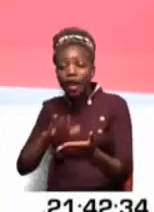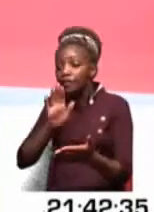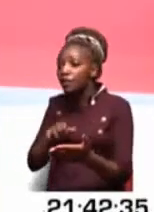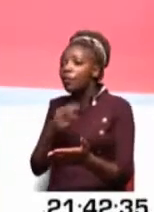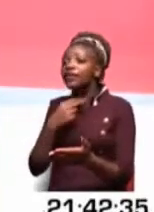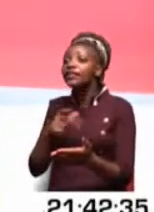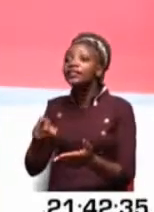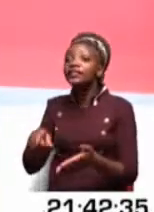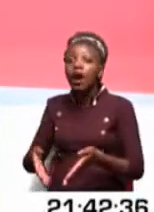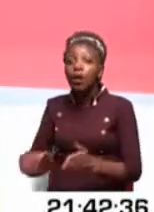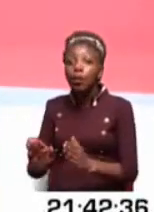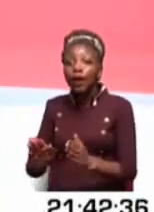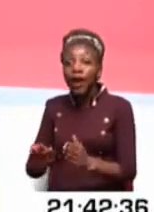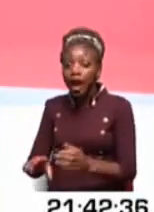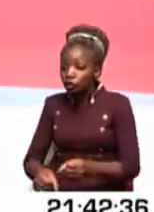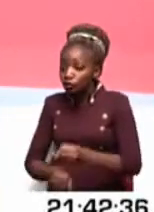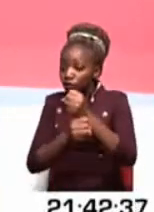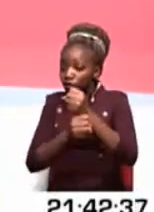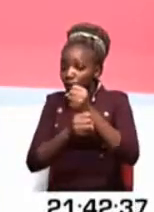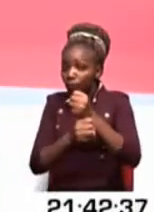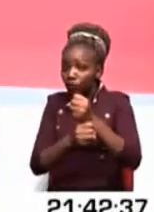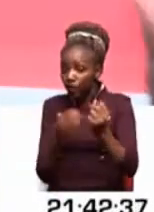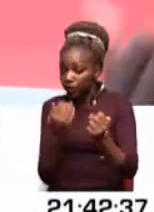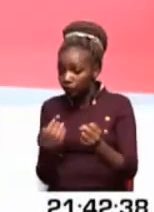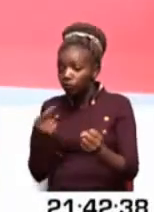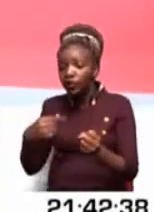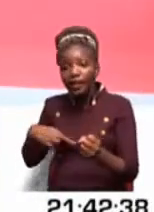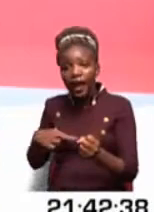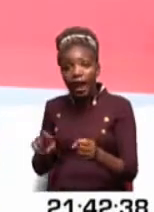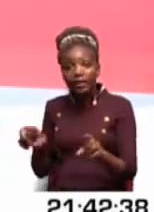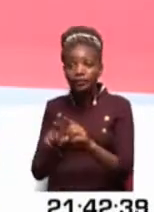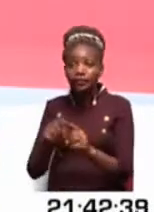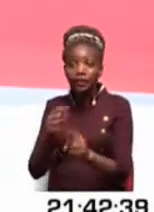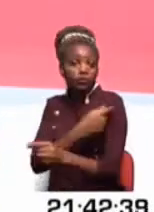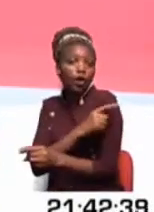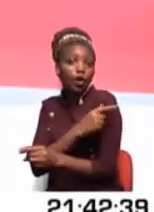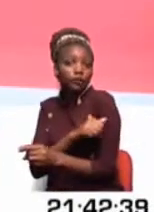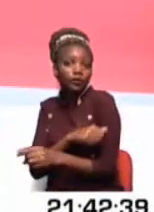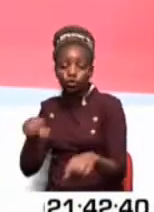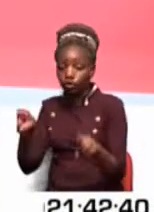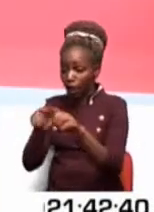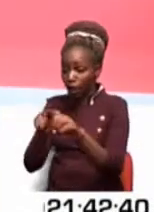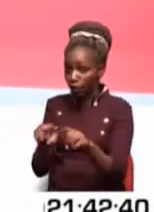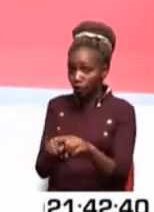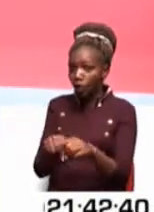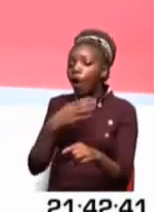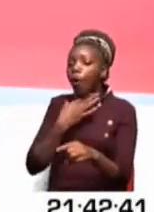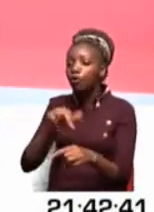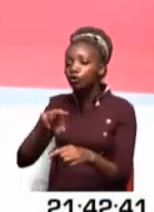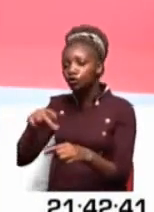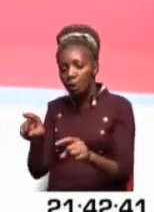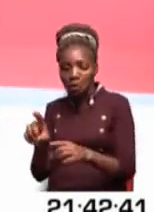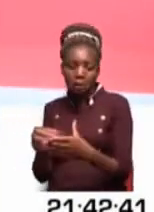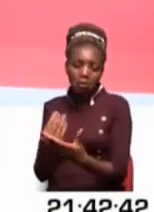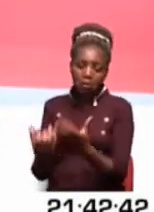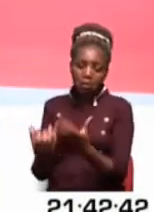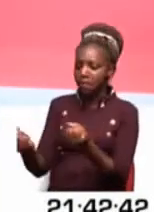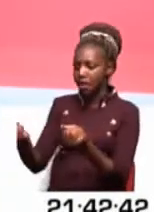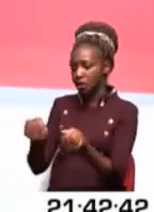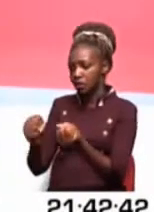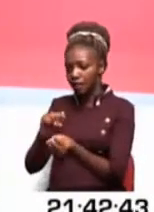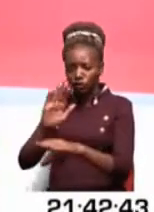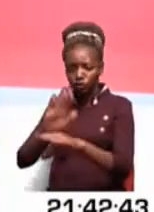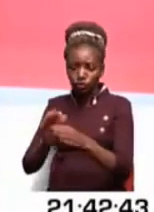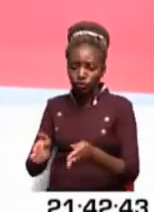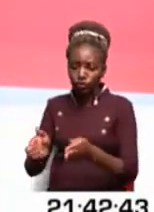send her children to school. She wants a way to send her children to hospital. Mm-hmm. She wants to, you know, walk or drive or cycle on good roads.